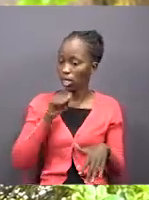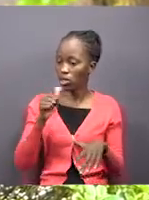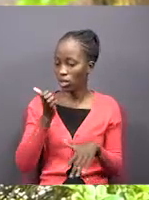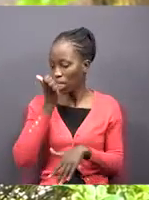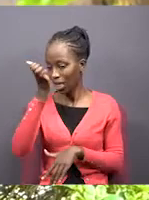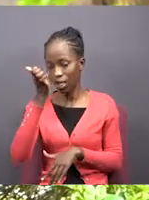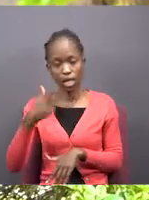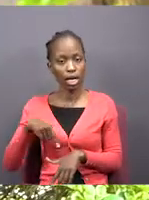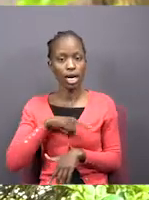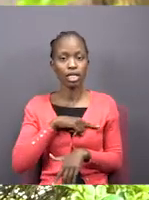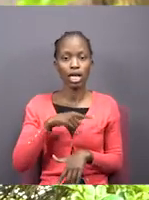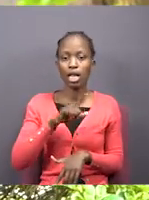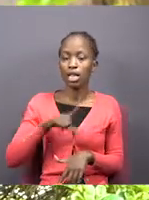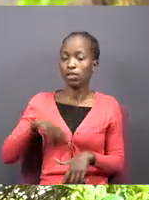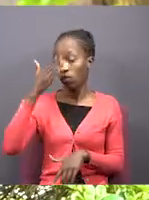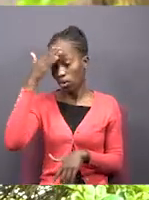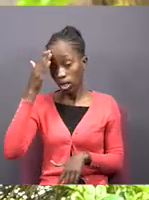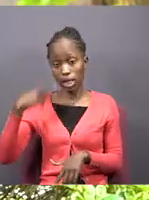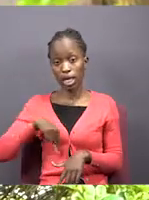left us. He has not forgotten us.